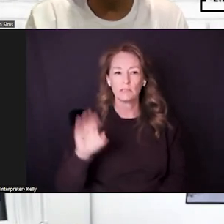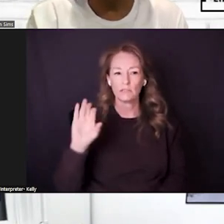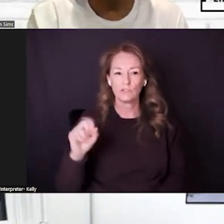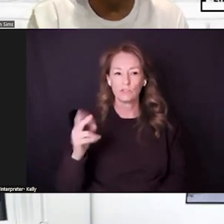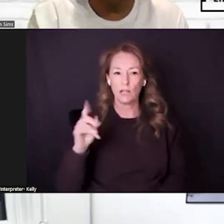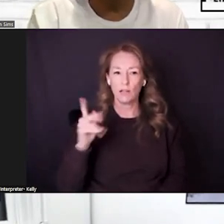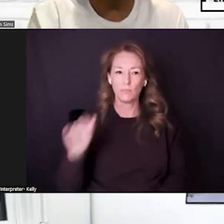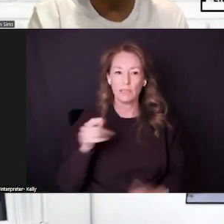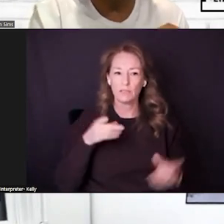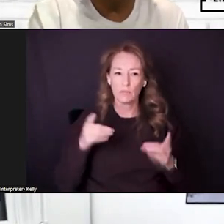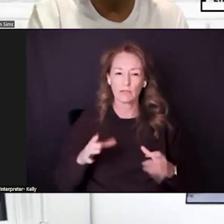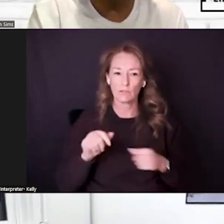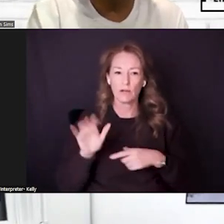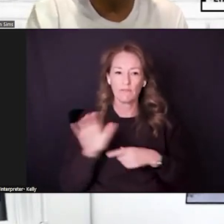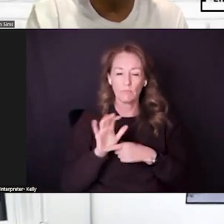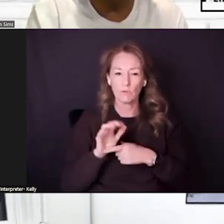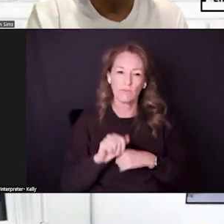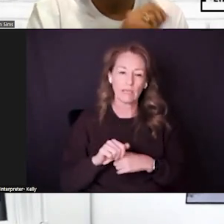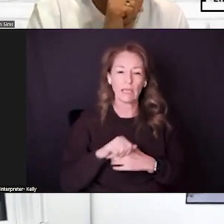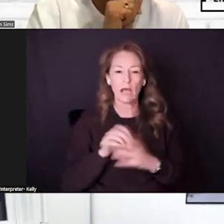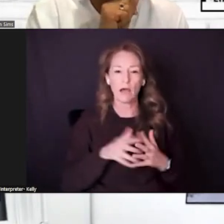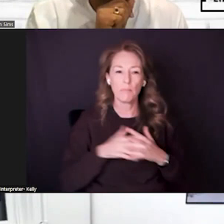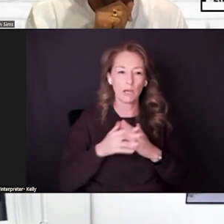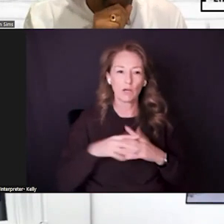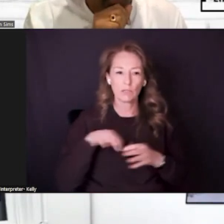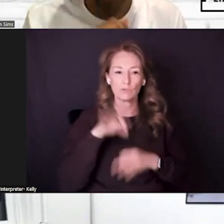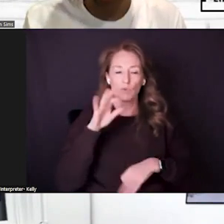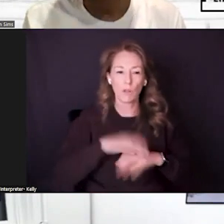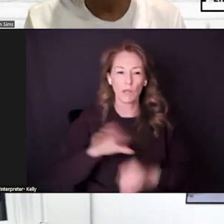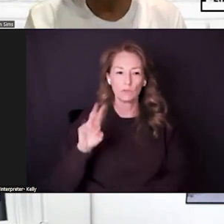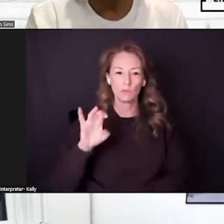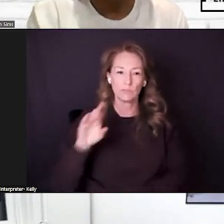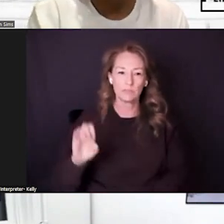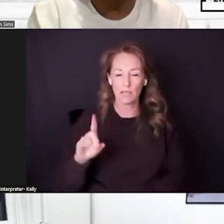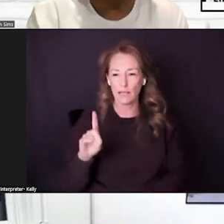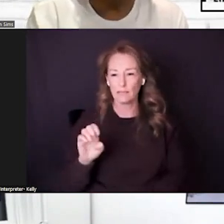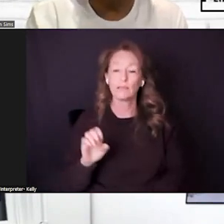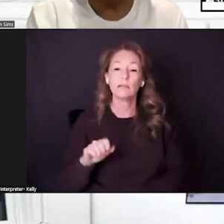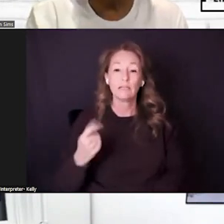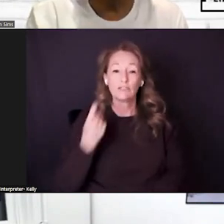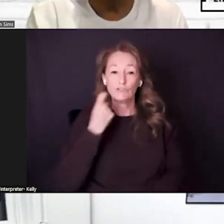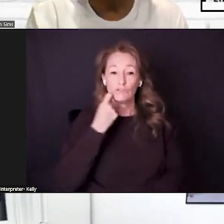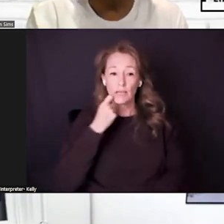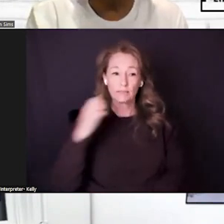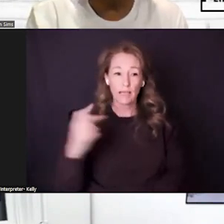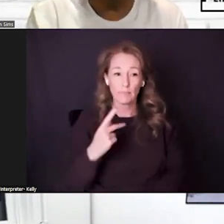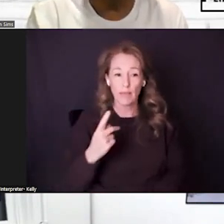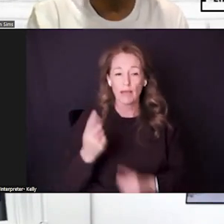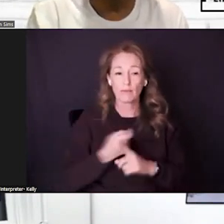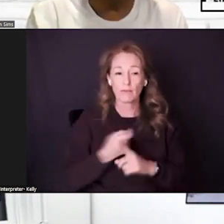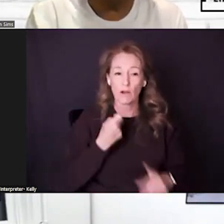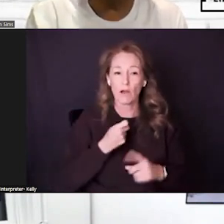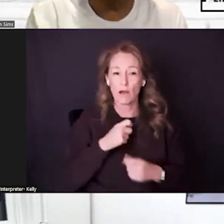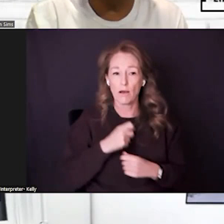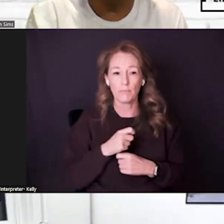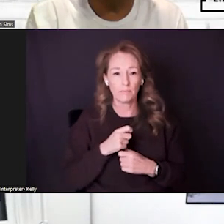Soul on Suicide, just returned from filming a korobori, which is a dance ceremony that can take the form